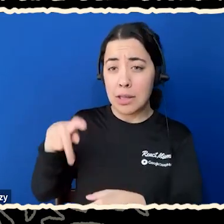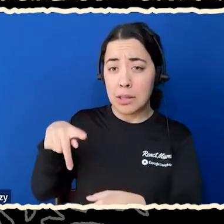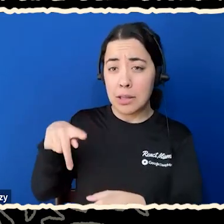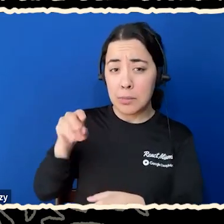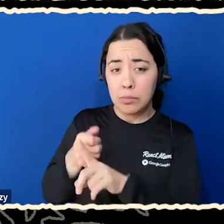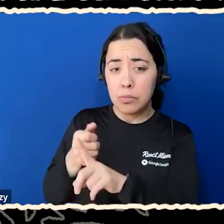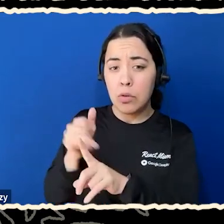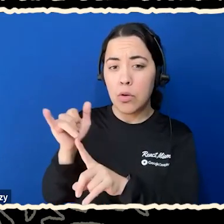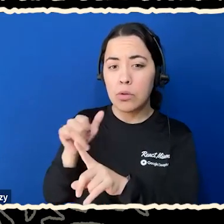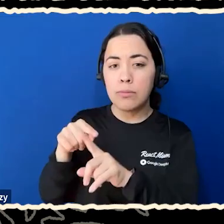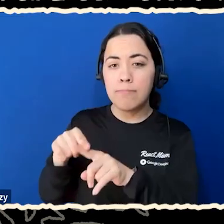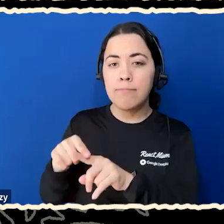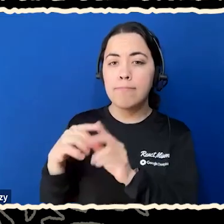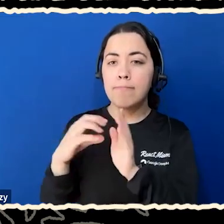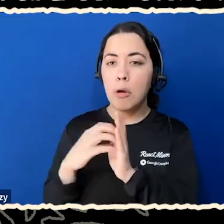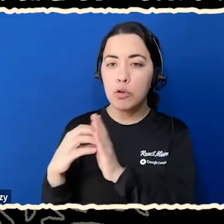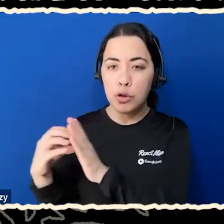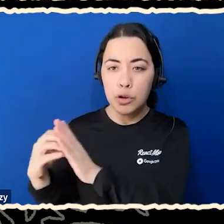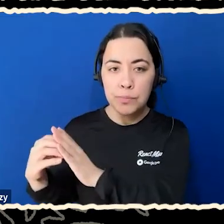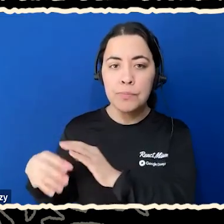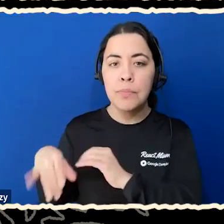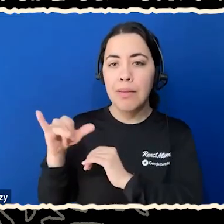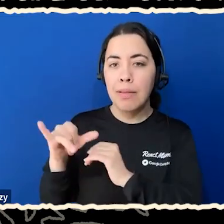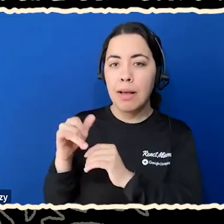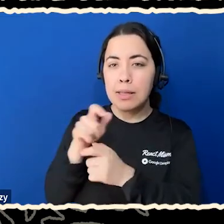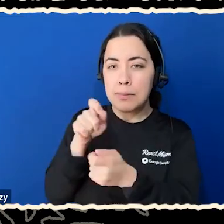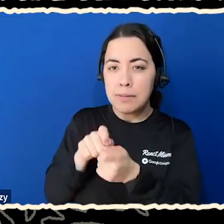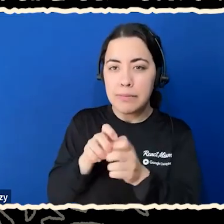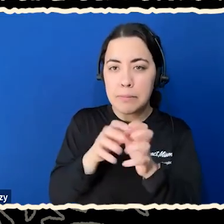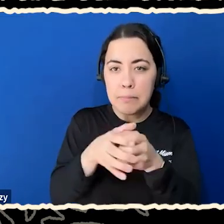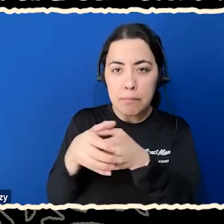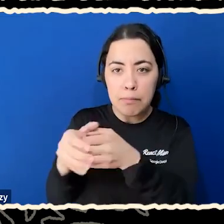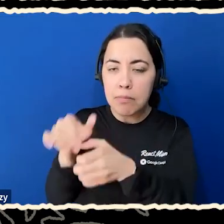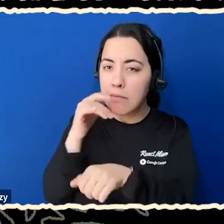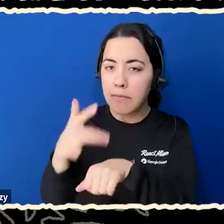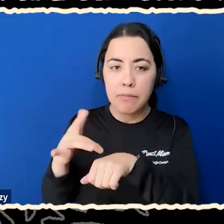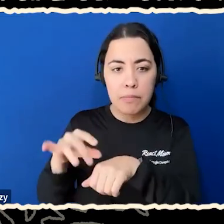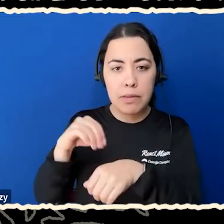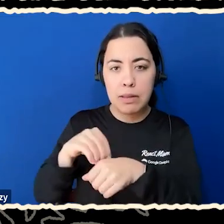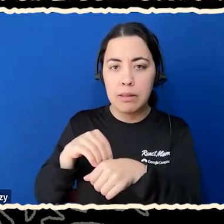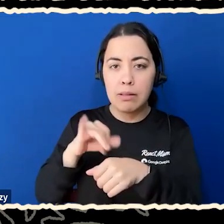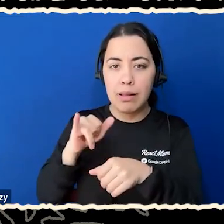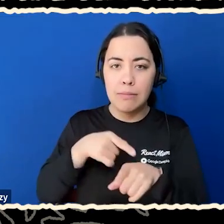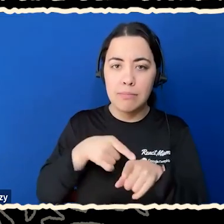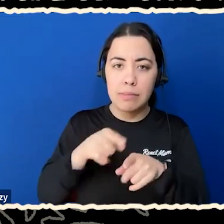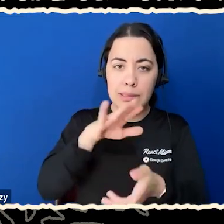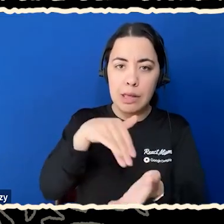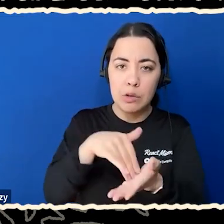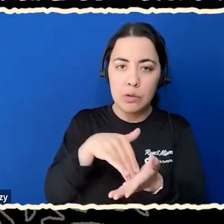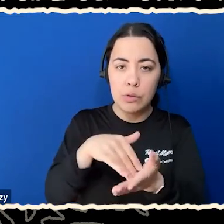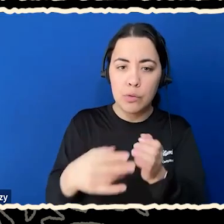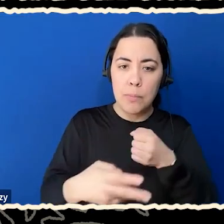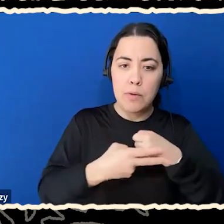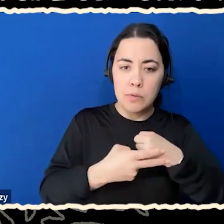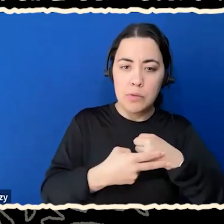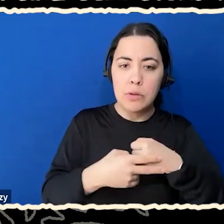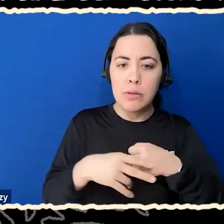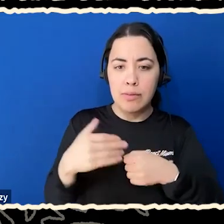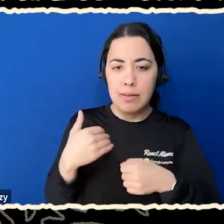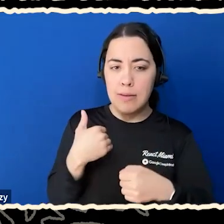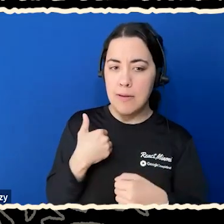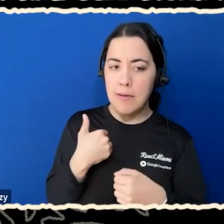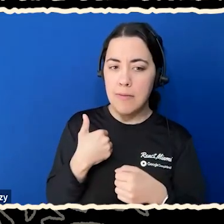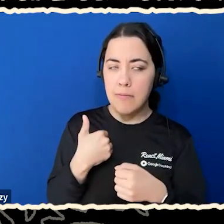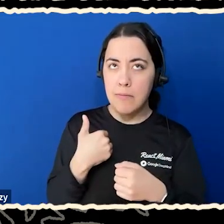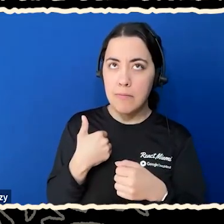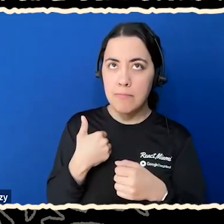modular. It has many packages, and those packages are not available from the Maven central repository. They actually come into your